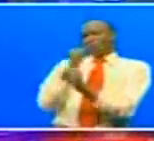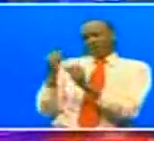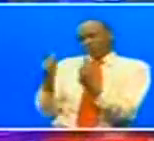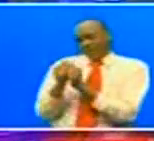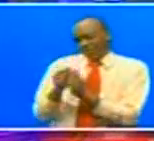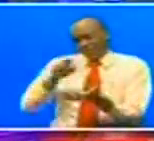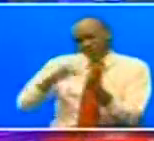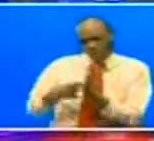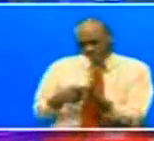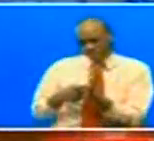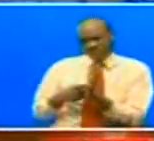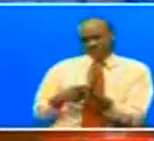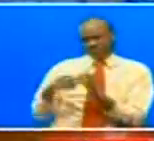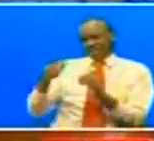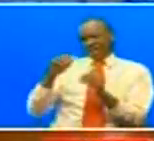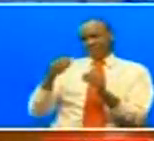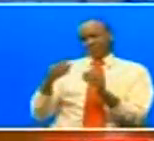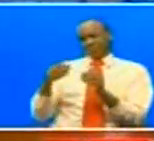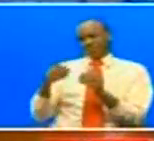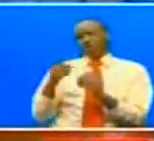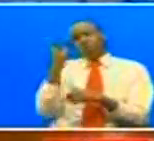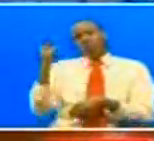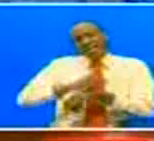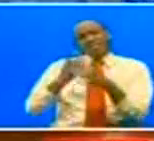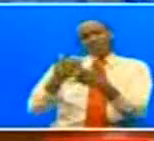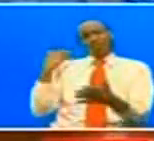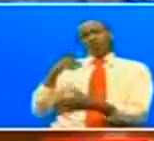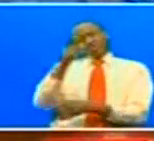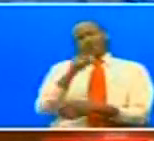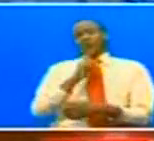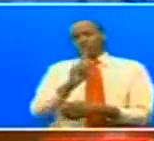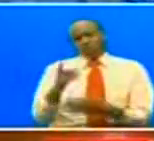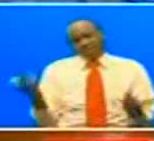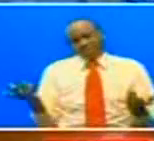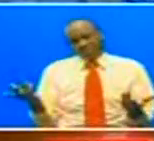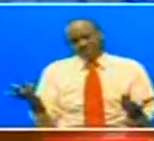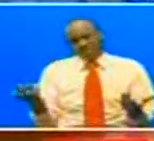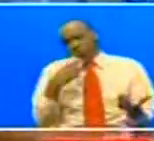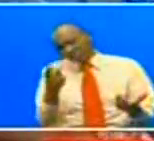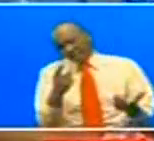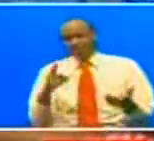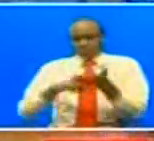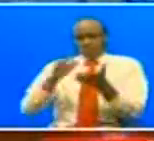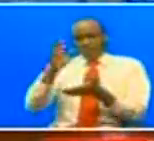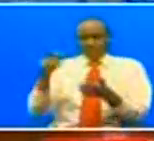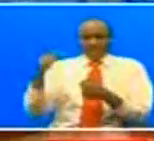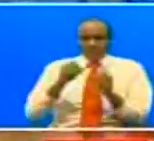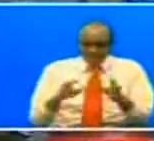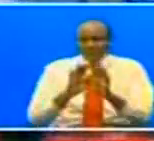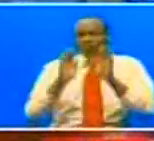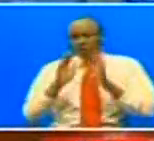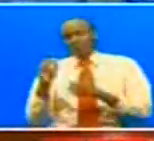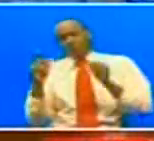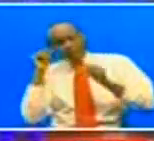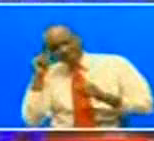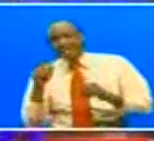there's a breakdown somewhere, because like I said, 2 days before, you all had the intel. You all were saying up and down the coast, avoid Mombasa, avoid Malindi,